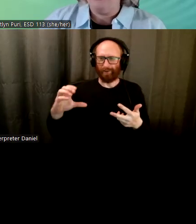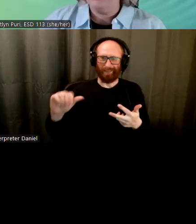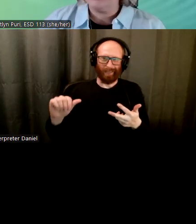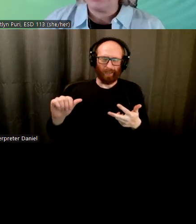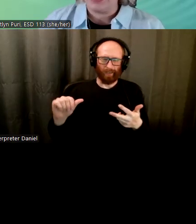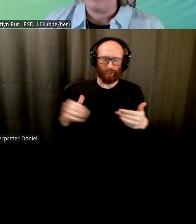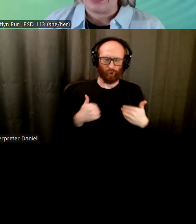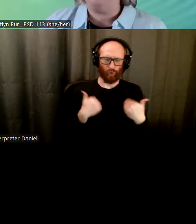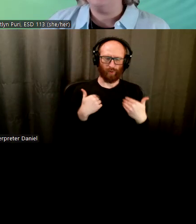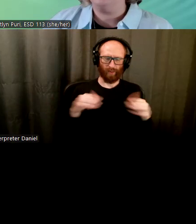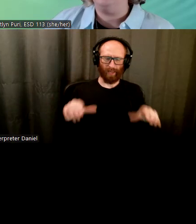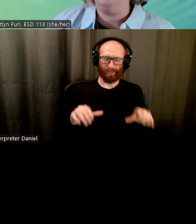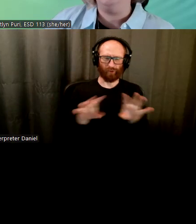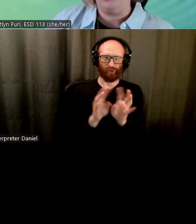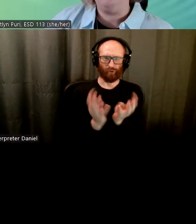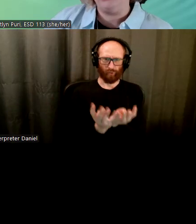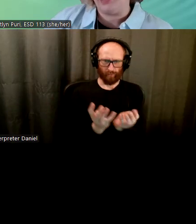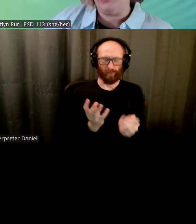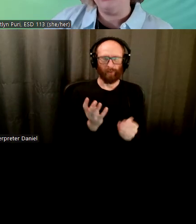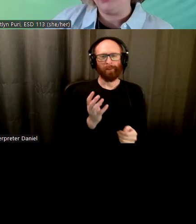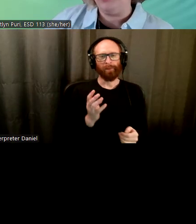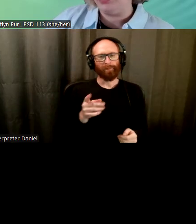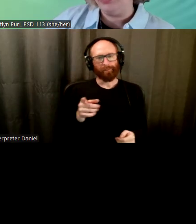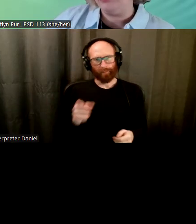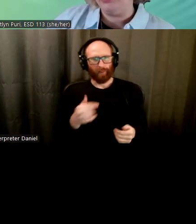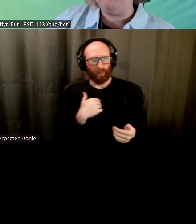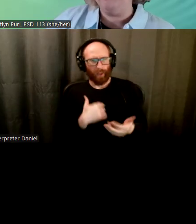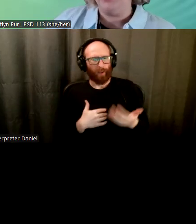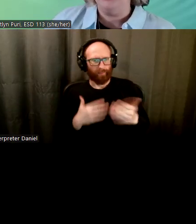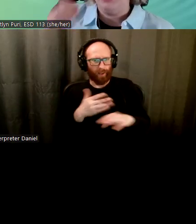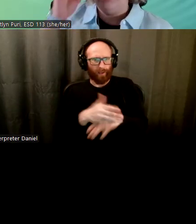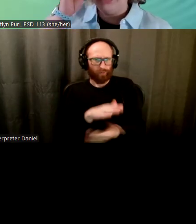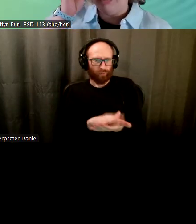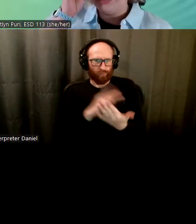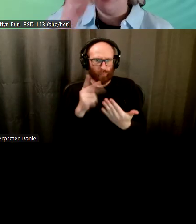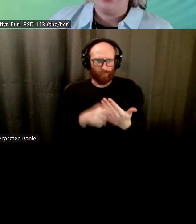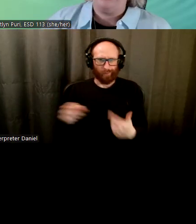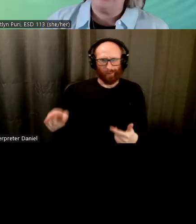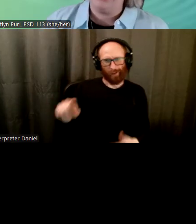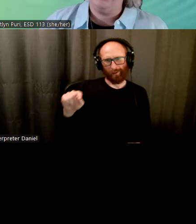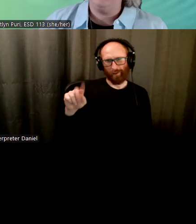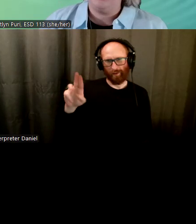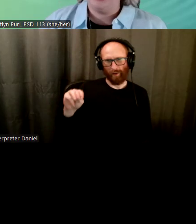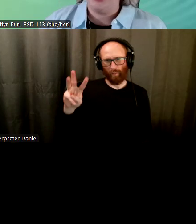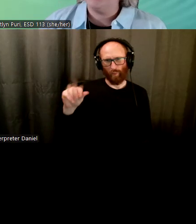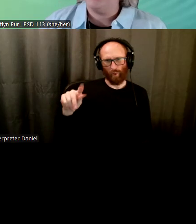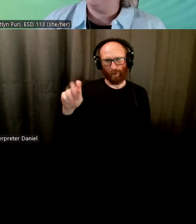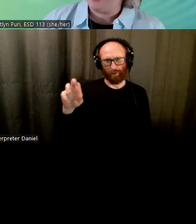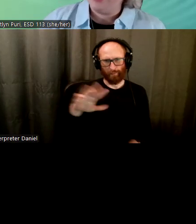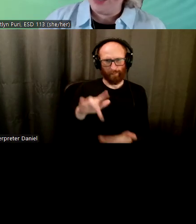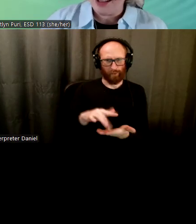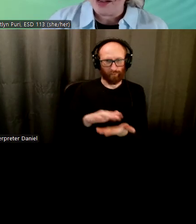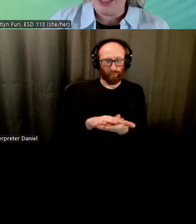that hosts an after-school club at Tumwater Middle School. We also have a Dungeons